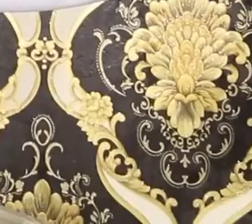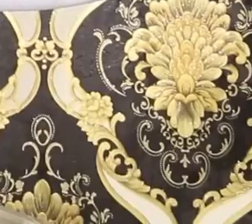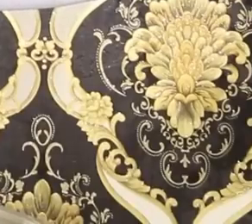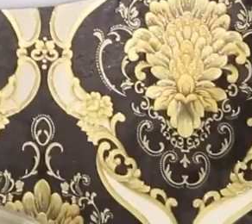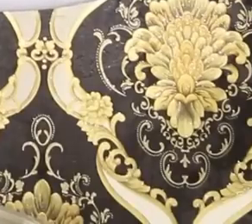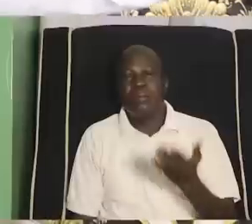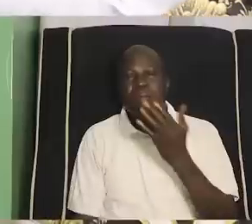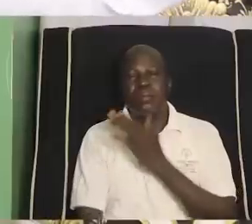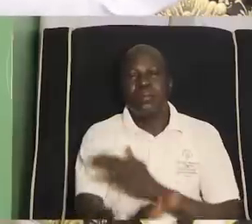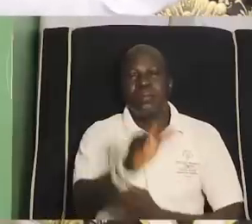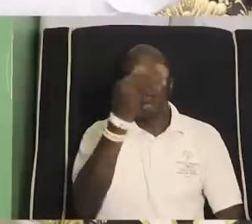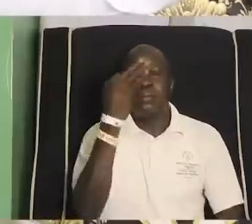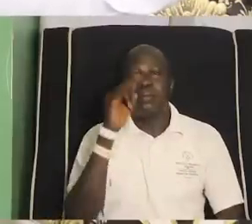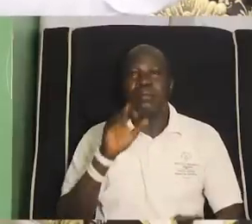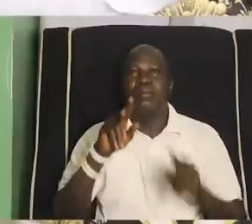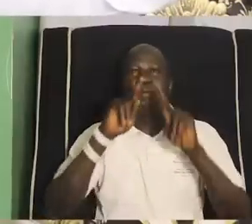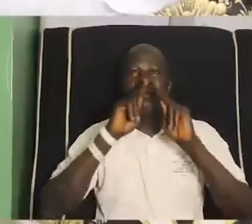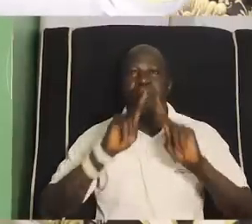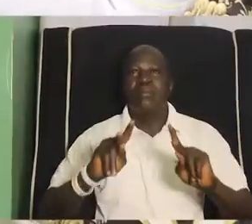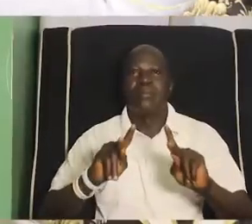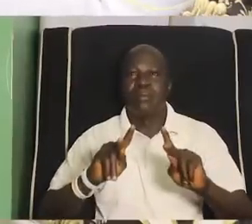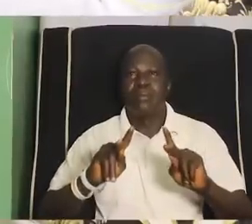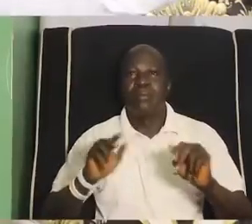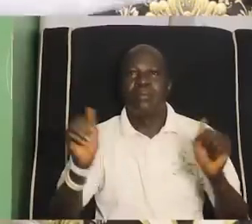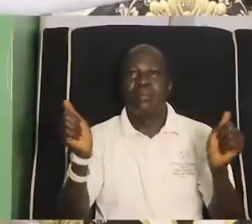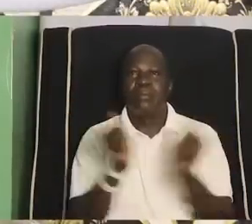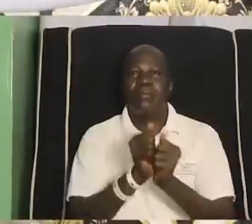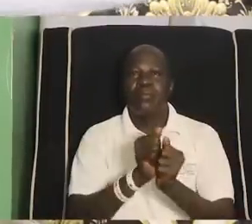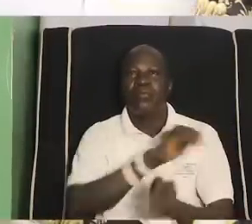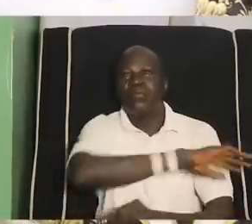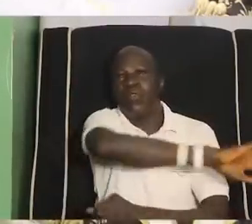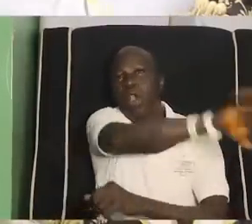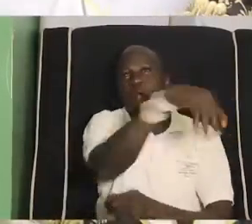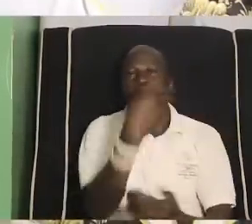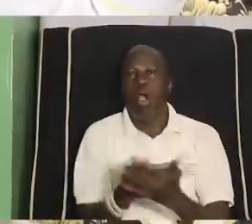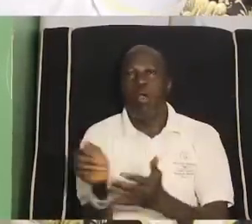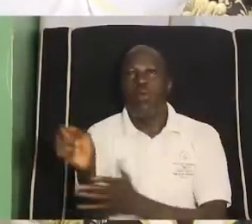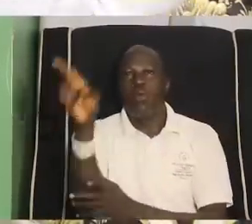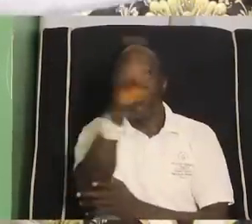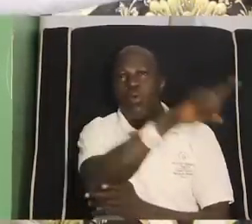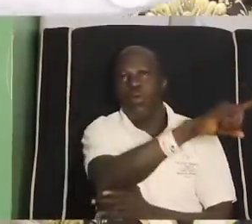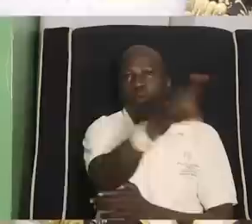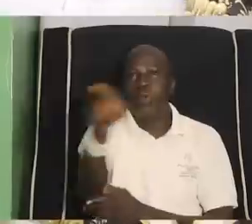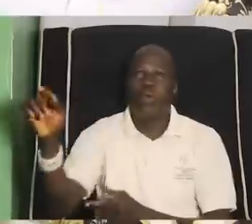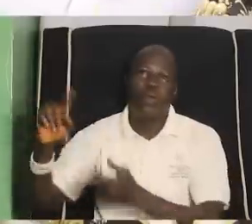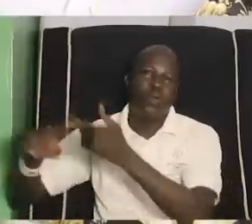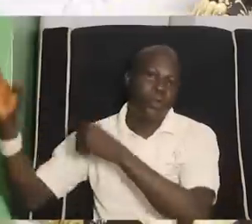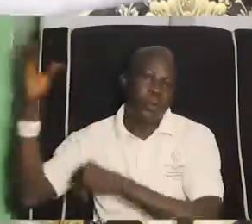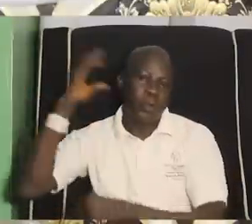Lord of the God of peace. Everyone,